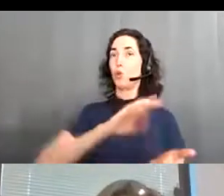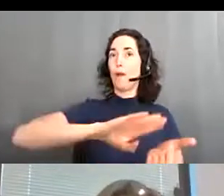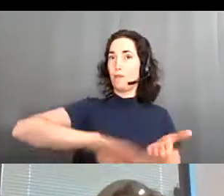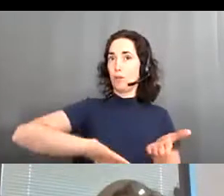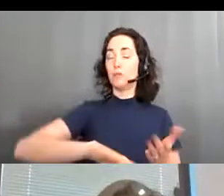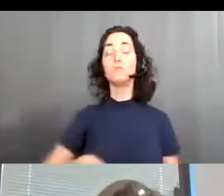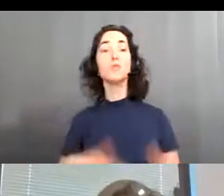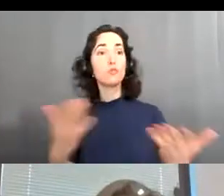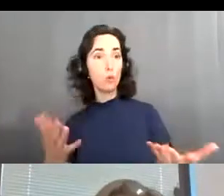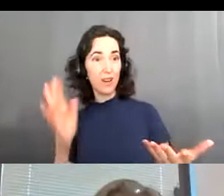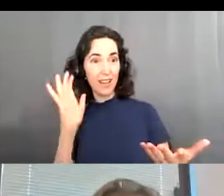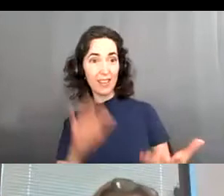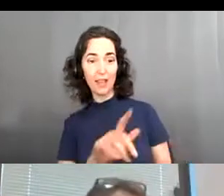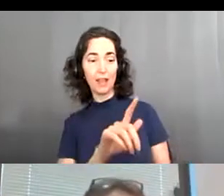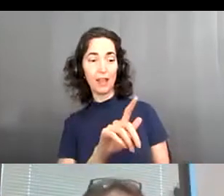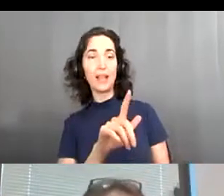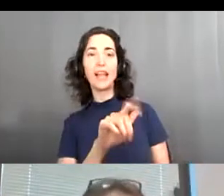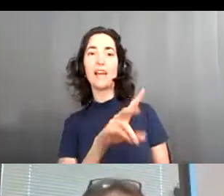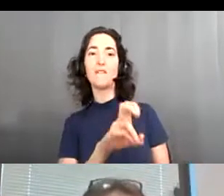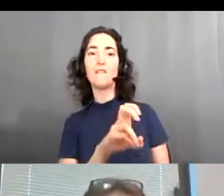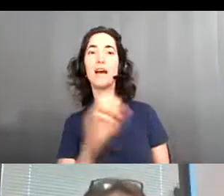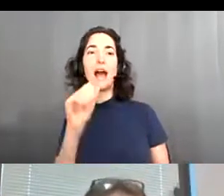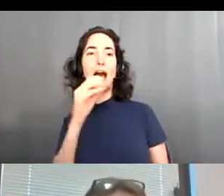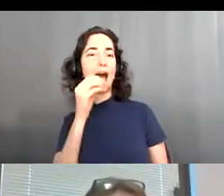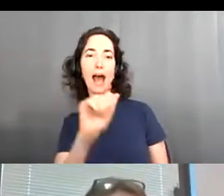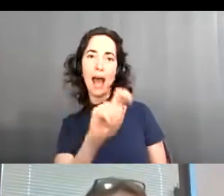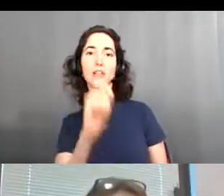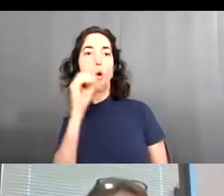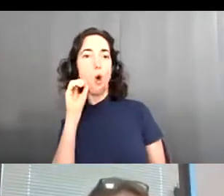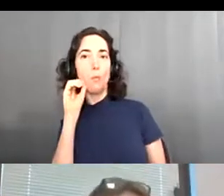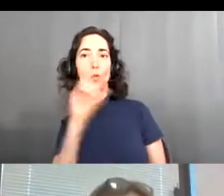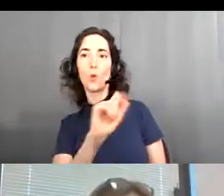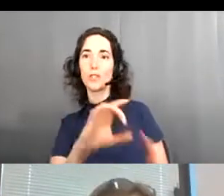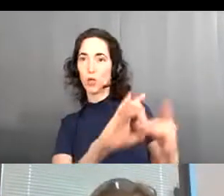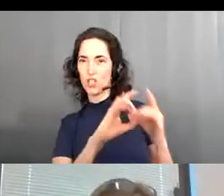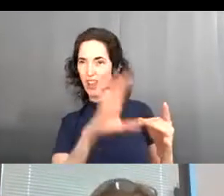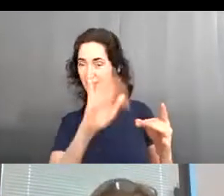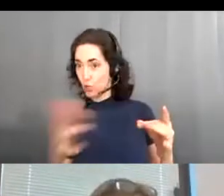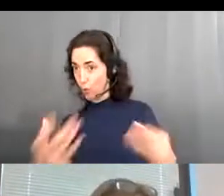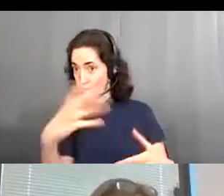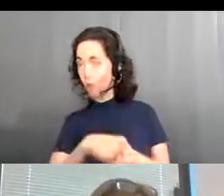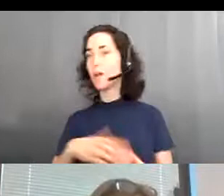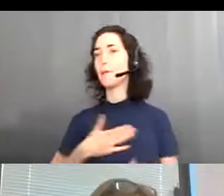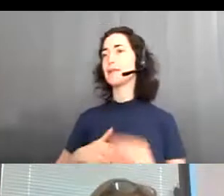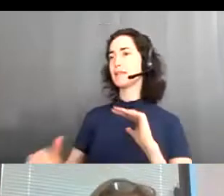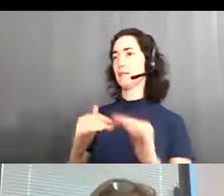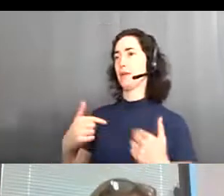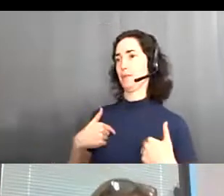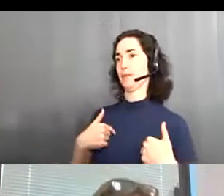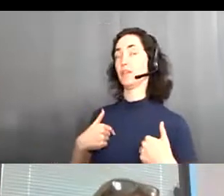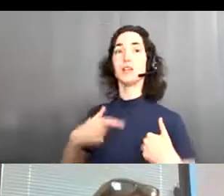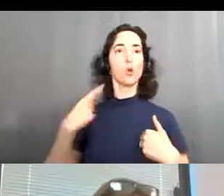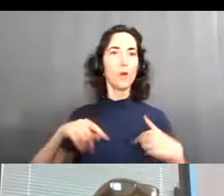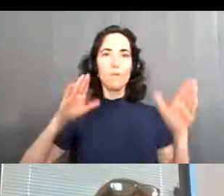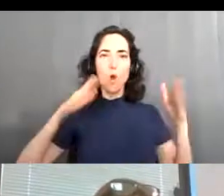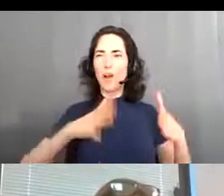you'd like to be part of the Live at Home Louisiana Coalition, which really focuses on this particular issue, please email me, or you can